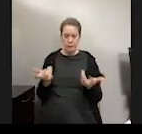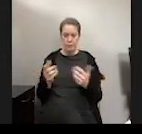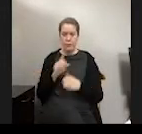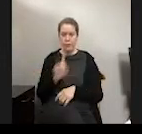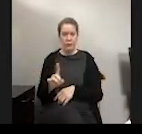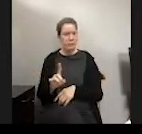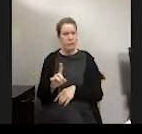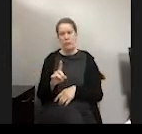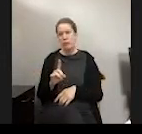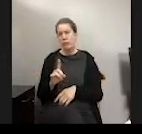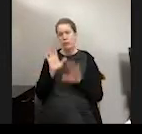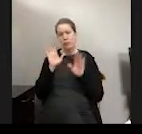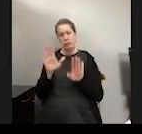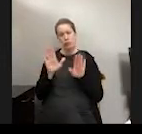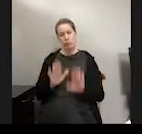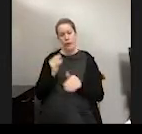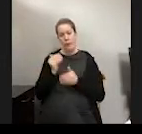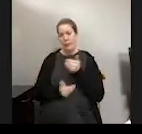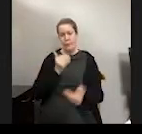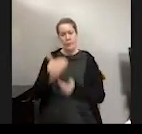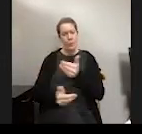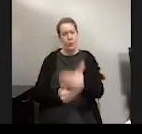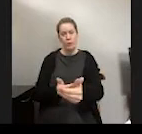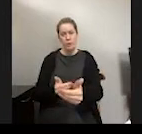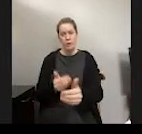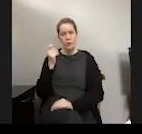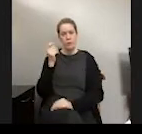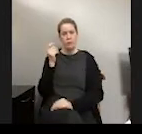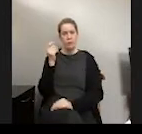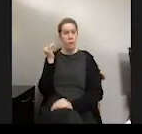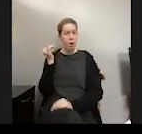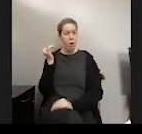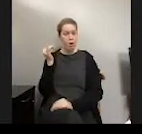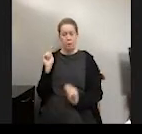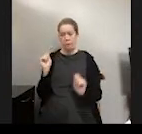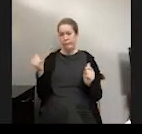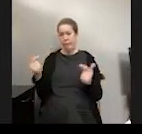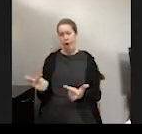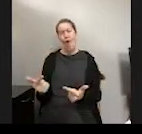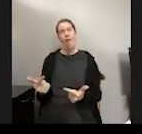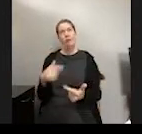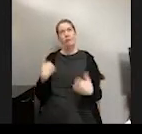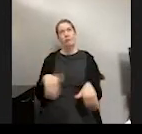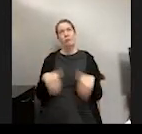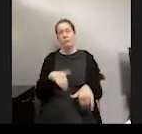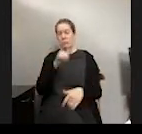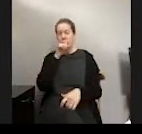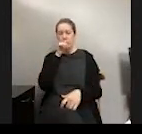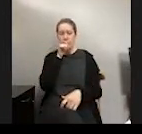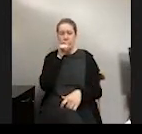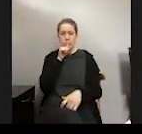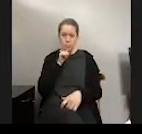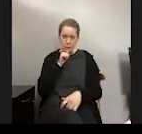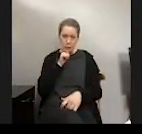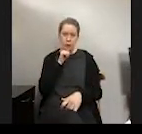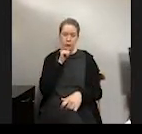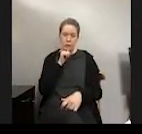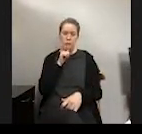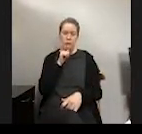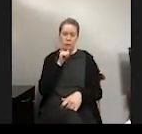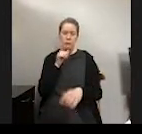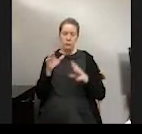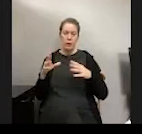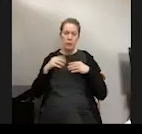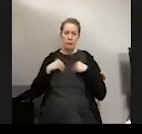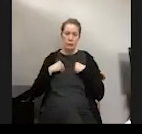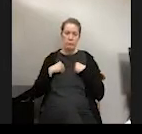great process, because everyone is so, you know, just so patient and so, you know, accepting of what we need to